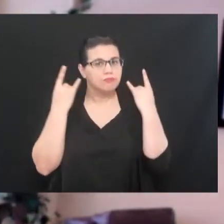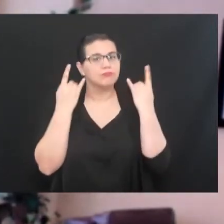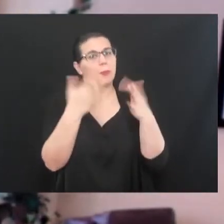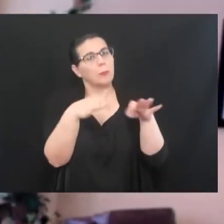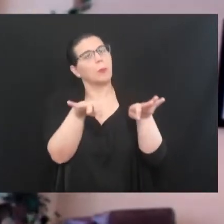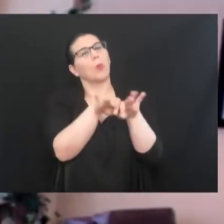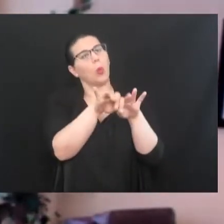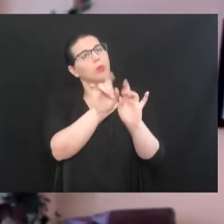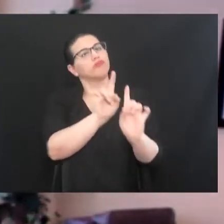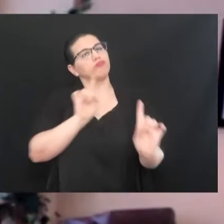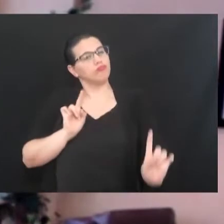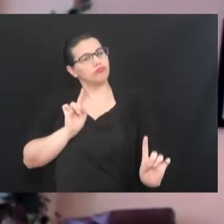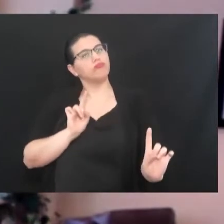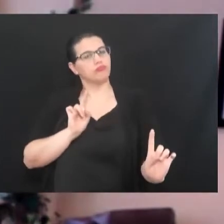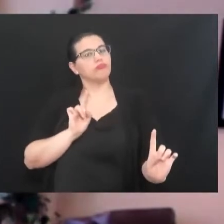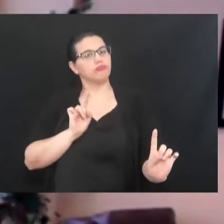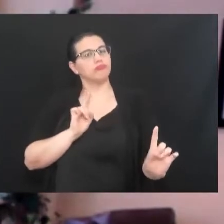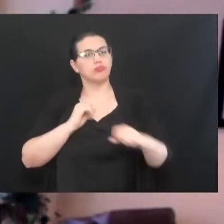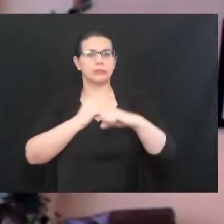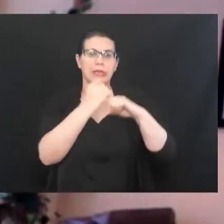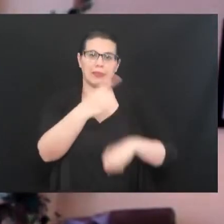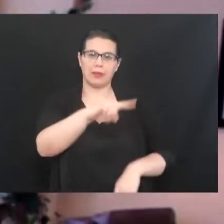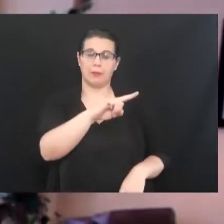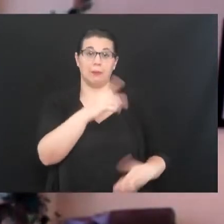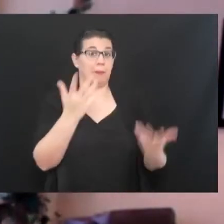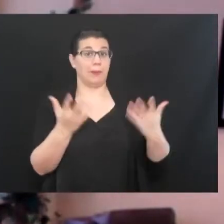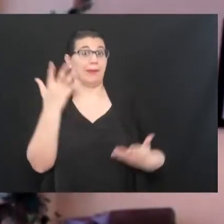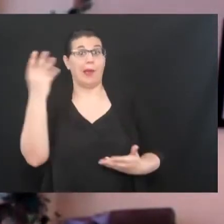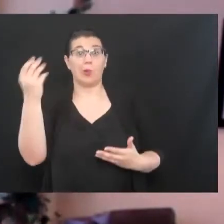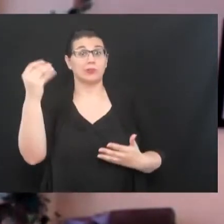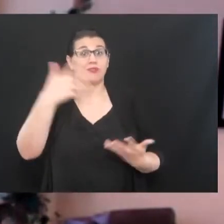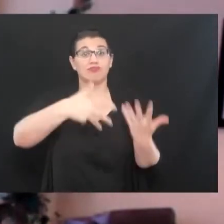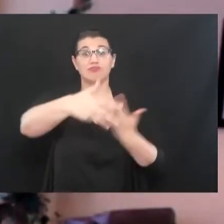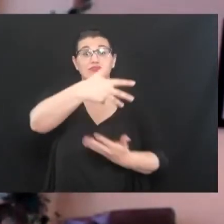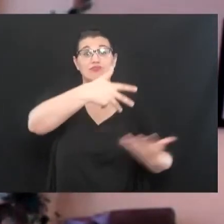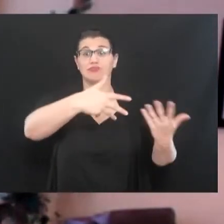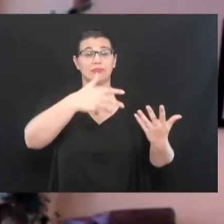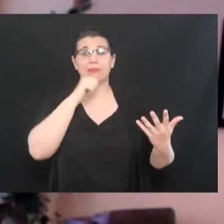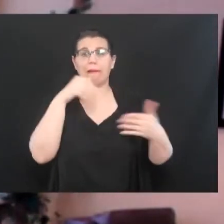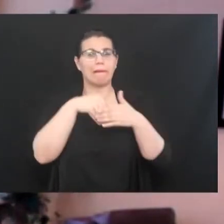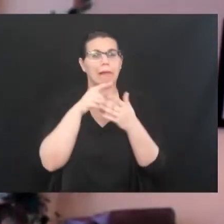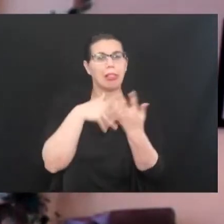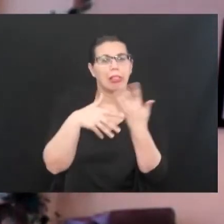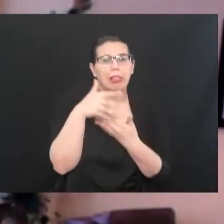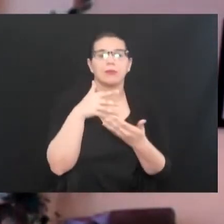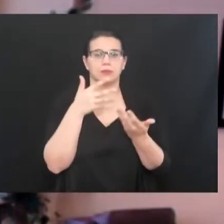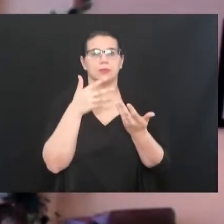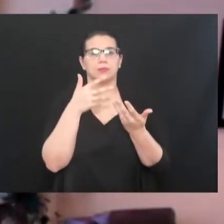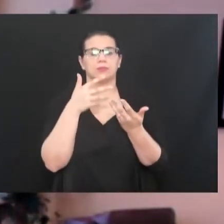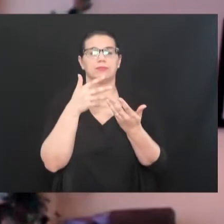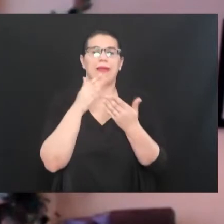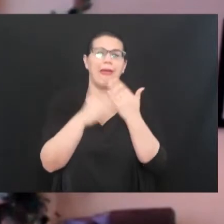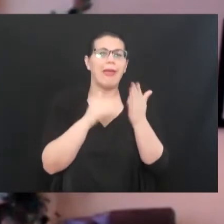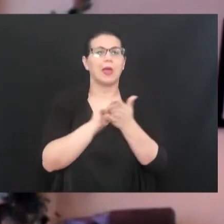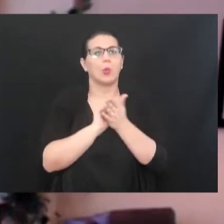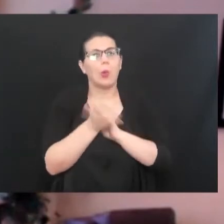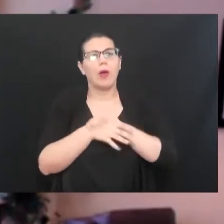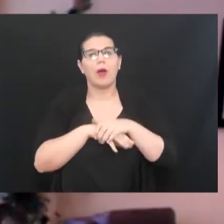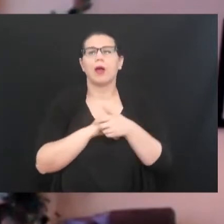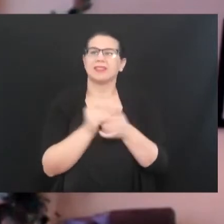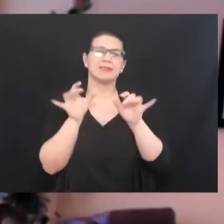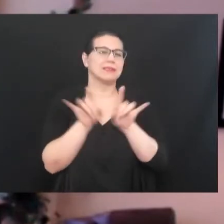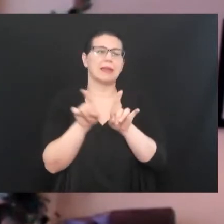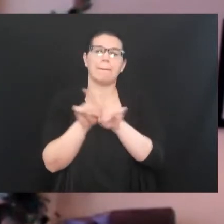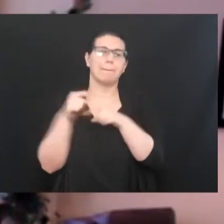physically distanced, trying to stay outside versus inside, washing your hands, just like we did before all the